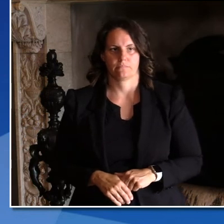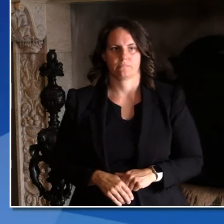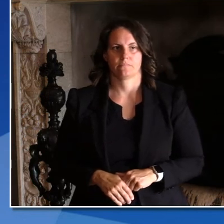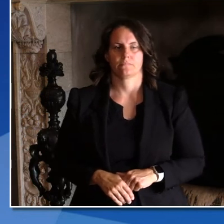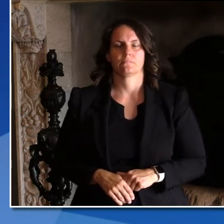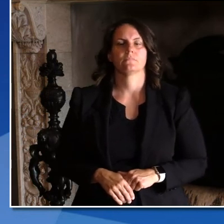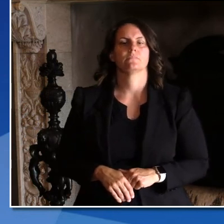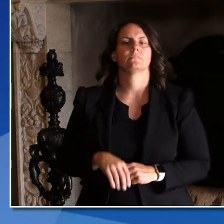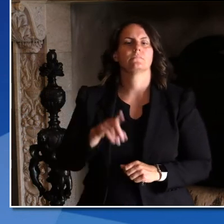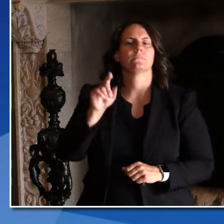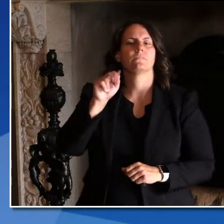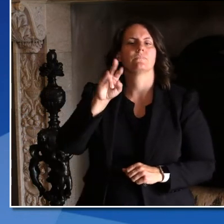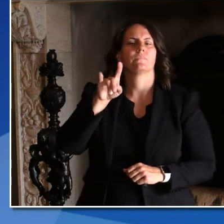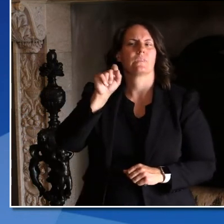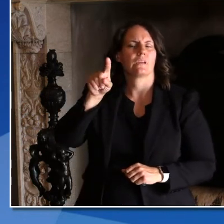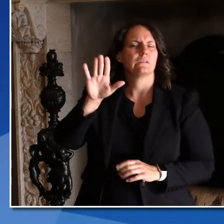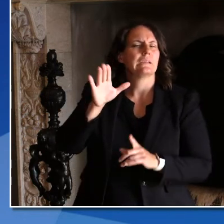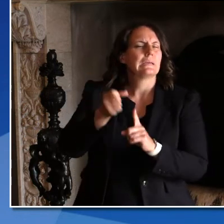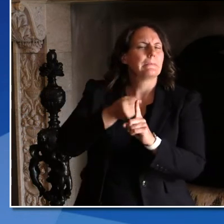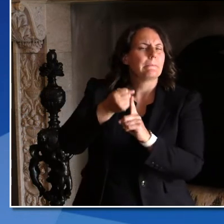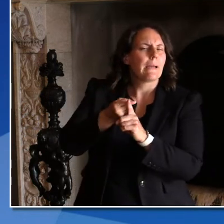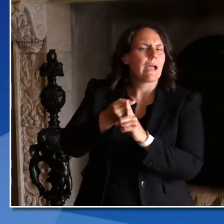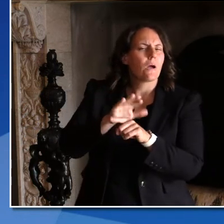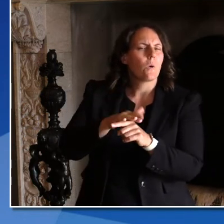I'm sorry, David, was that you?